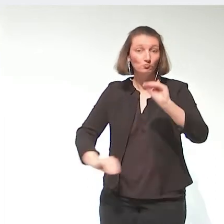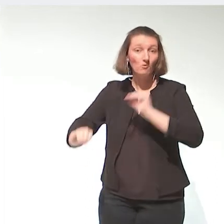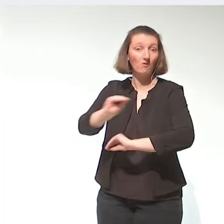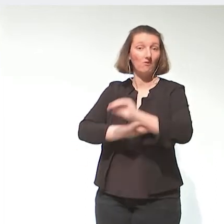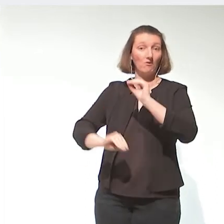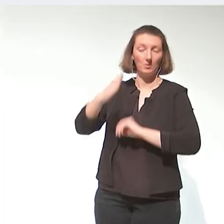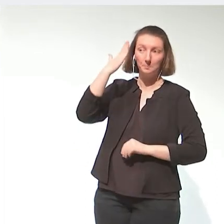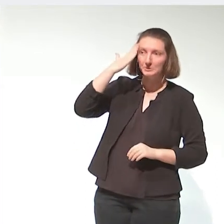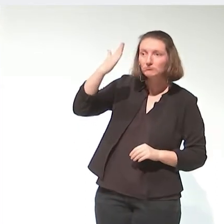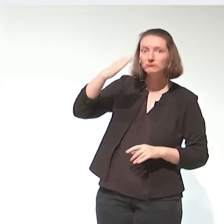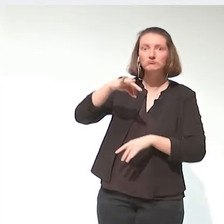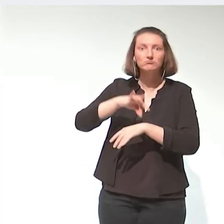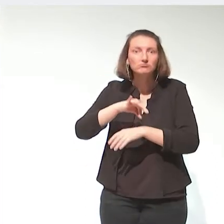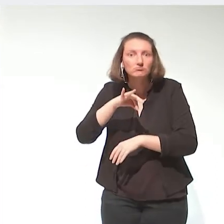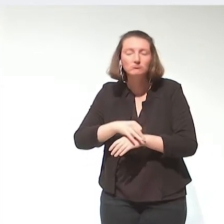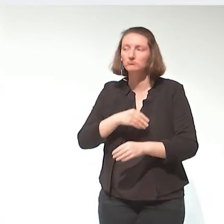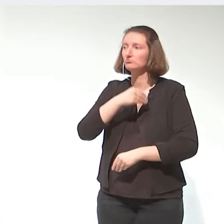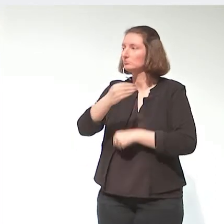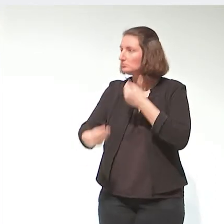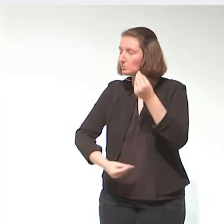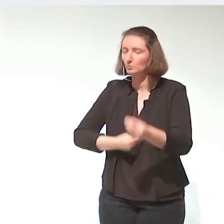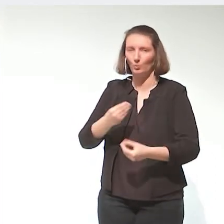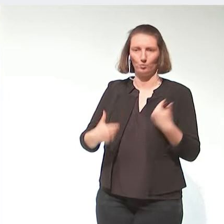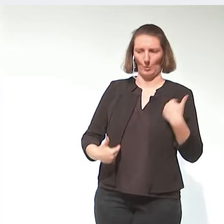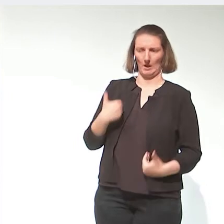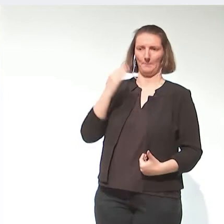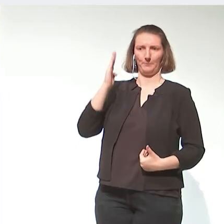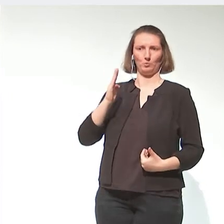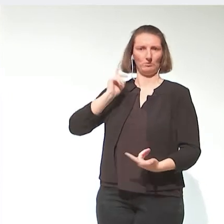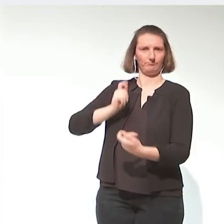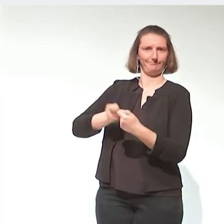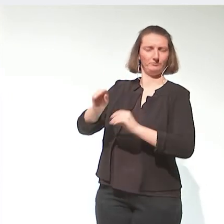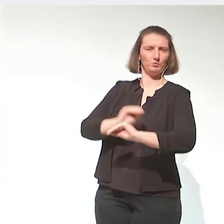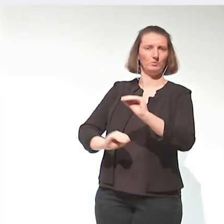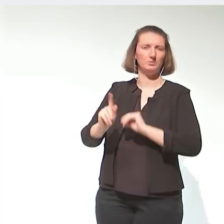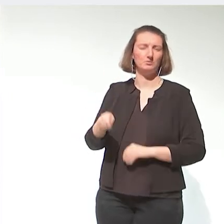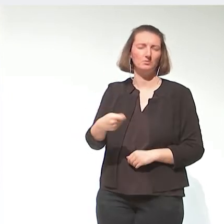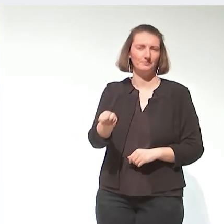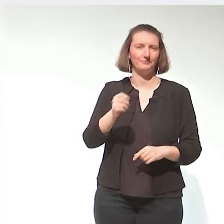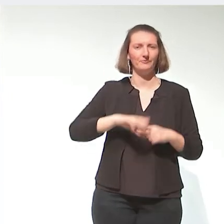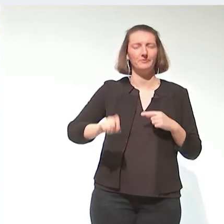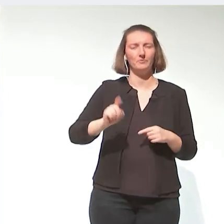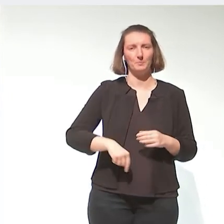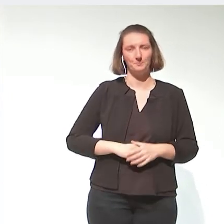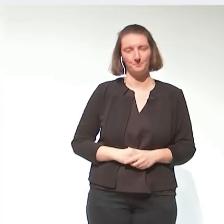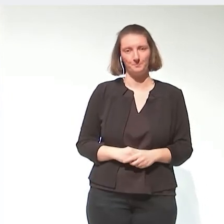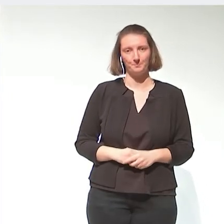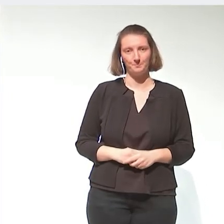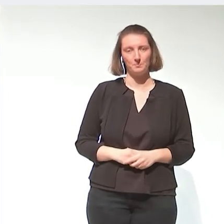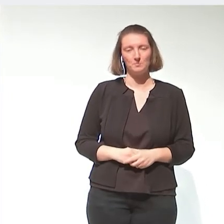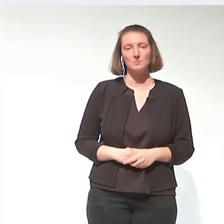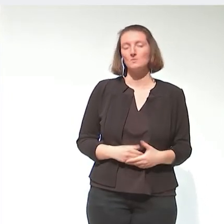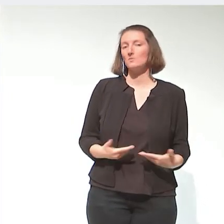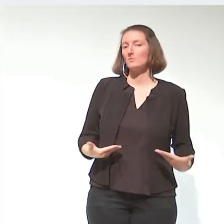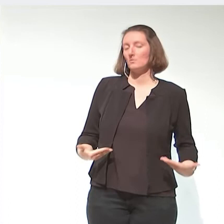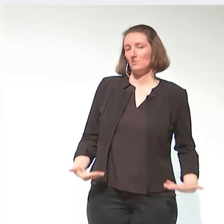is the challenge we never thought we could